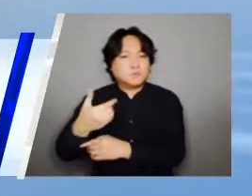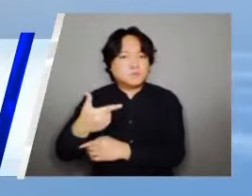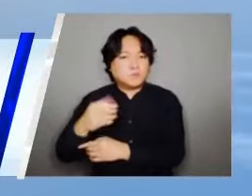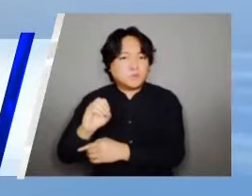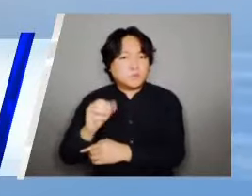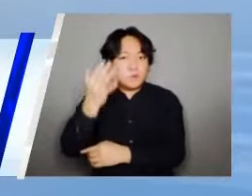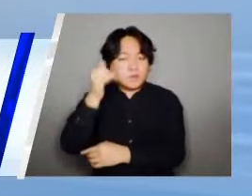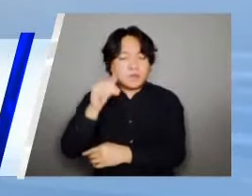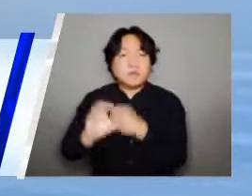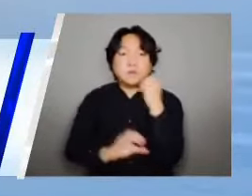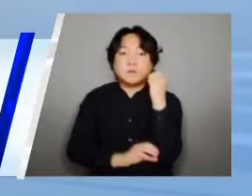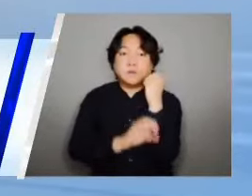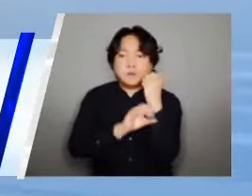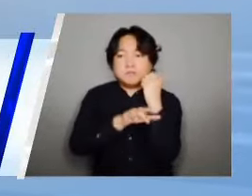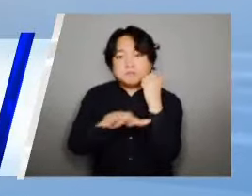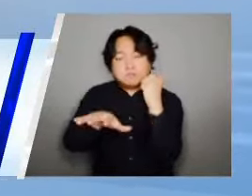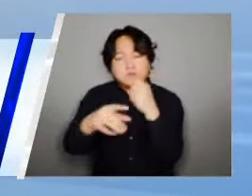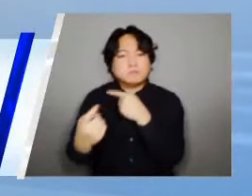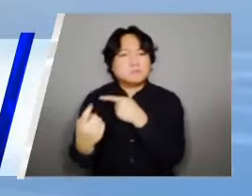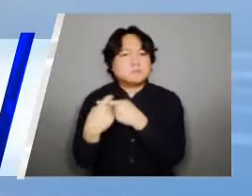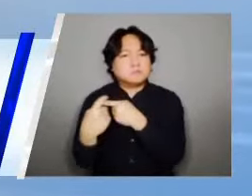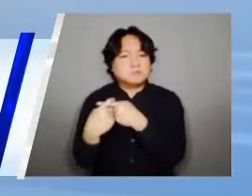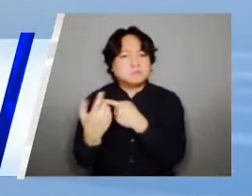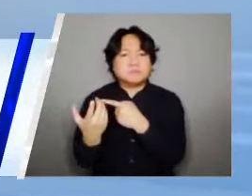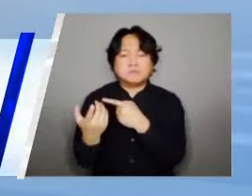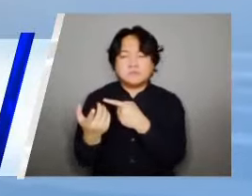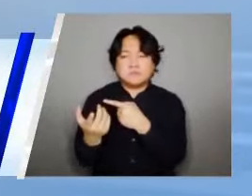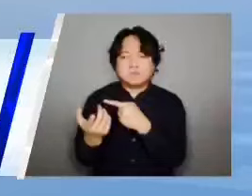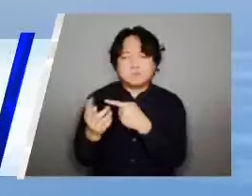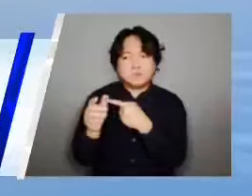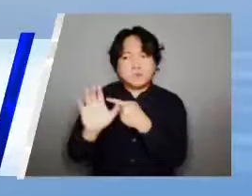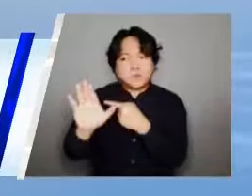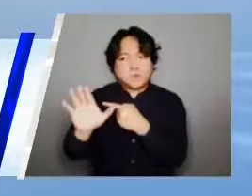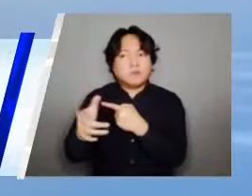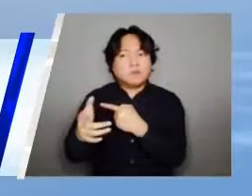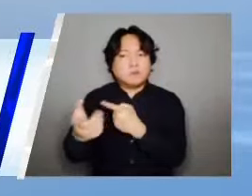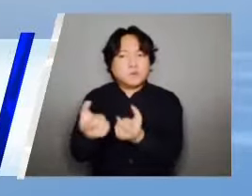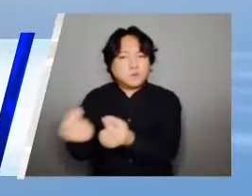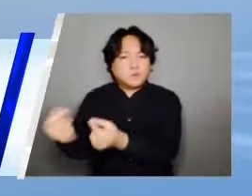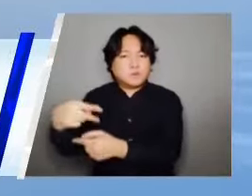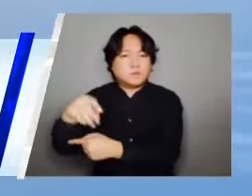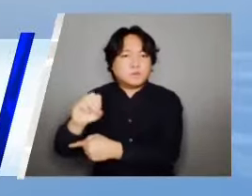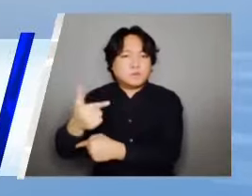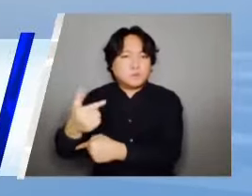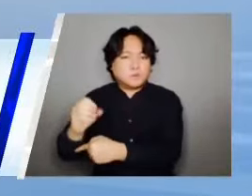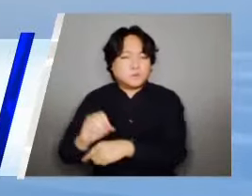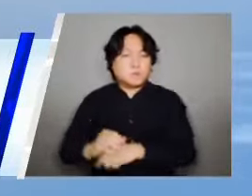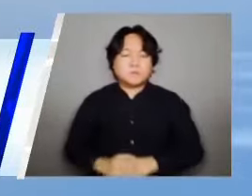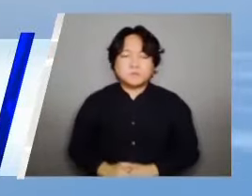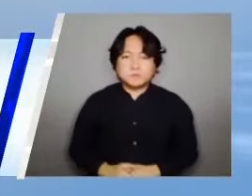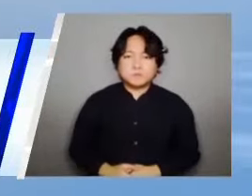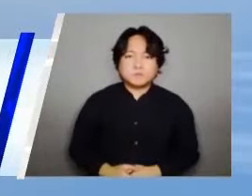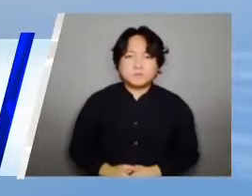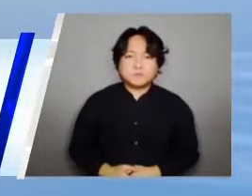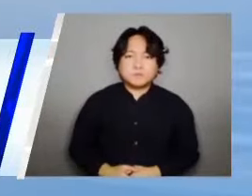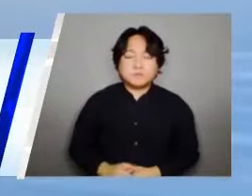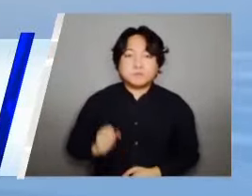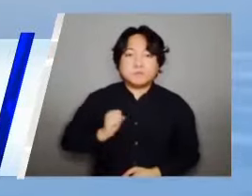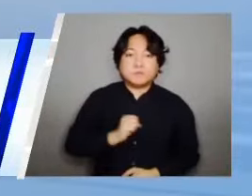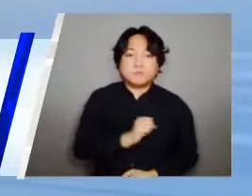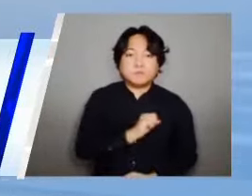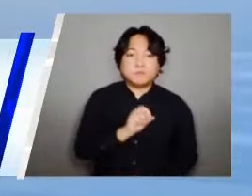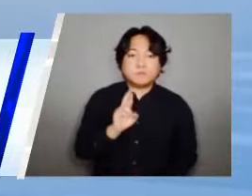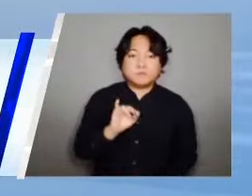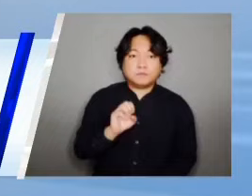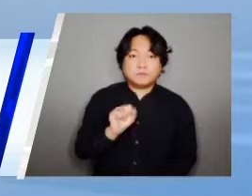unit Uh for them the name that I had a transaction with is ch tinanong sa kanya ni senadora rizos ang